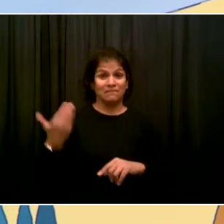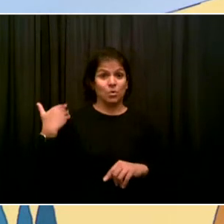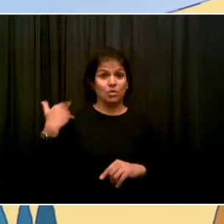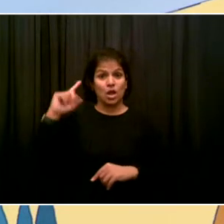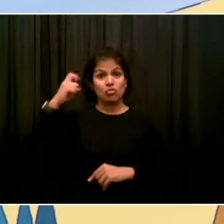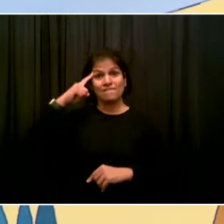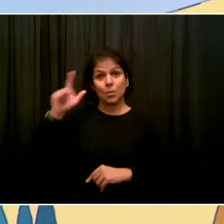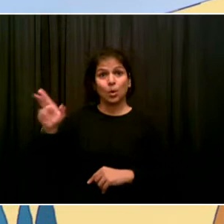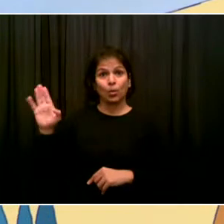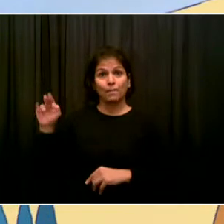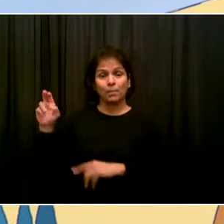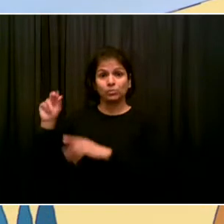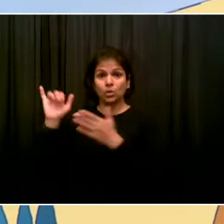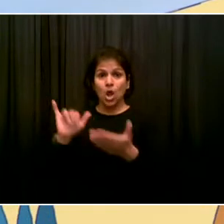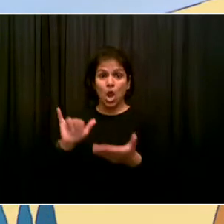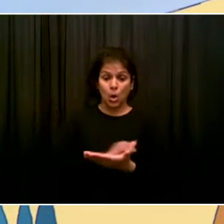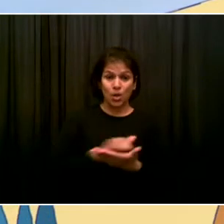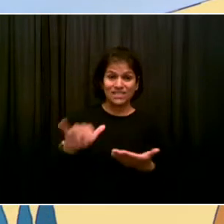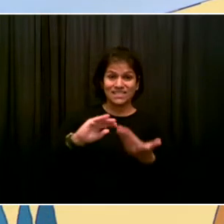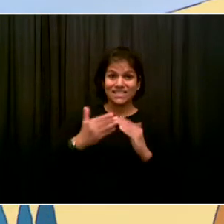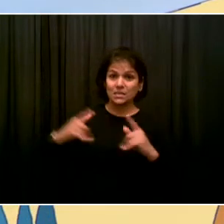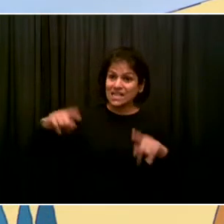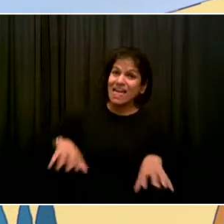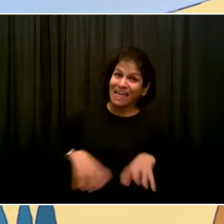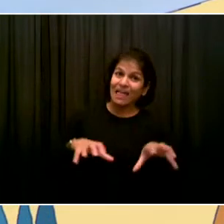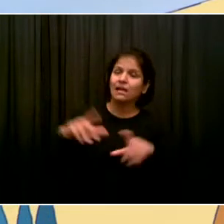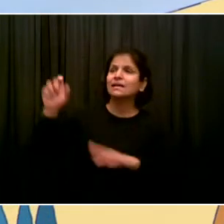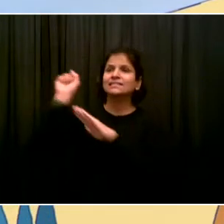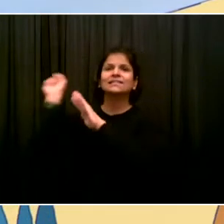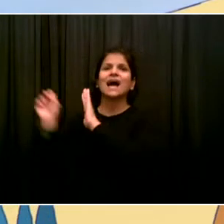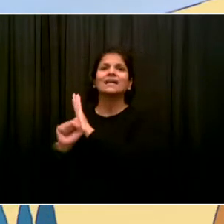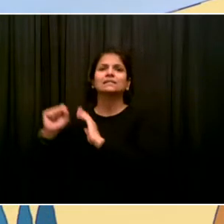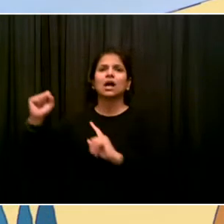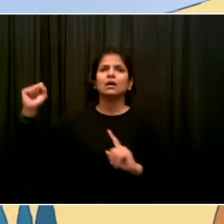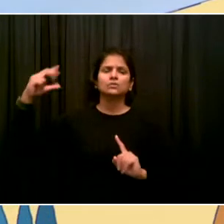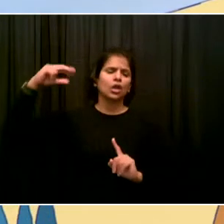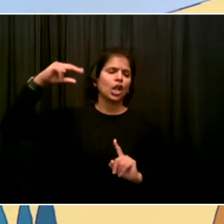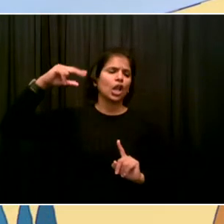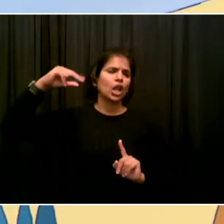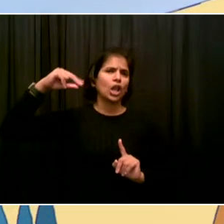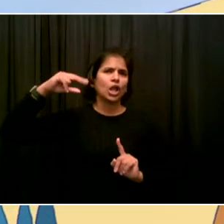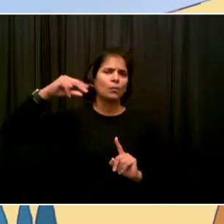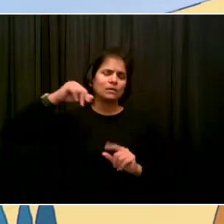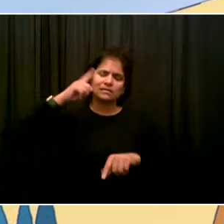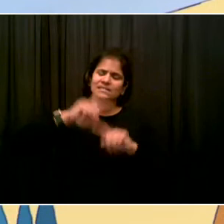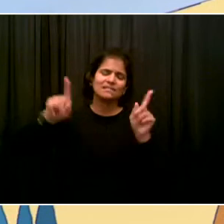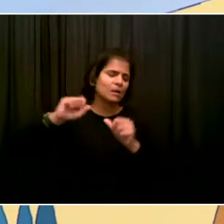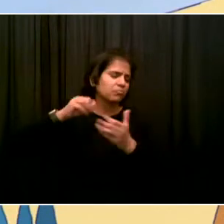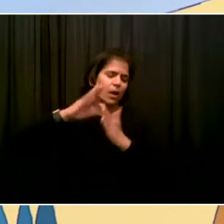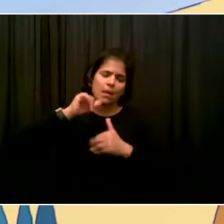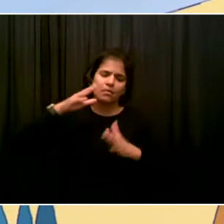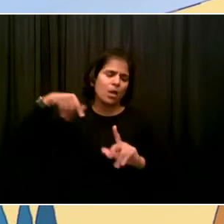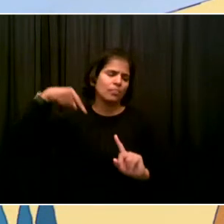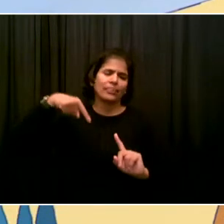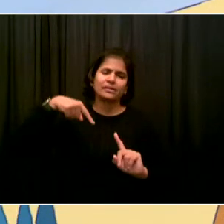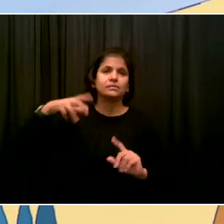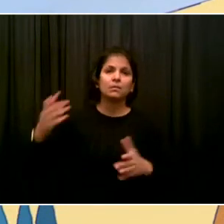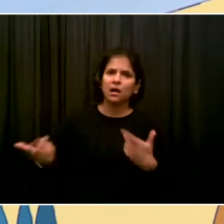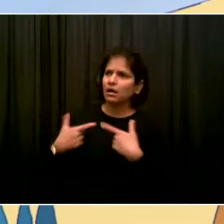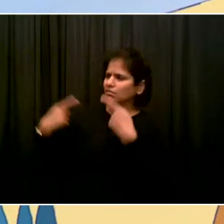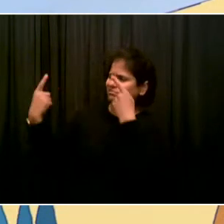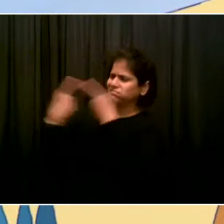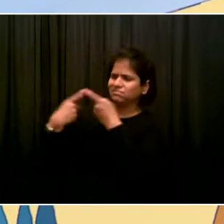how good or how effective, the state had to do it some different way. So a lot of good work was done down here that got ignored, and the state came